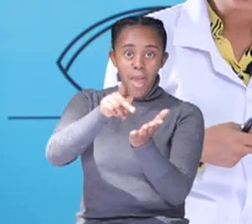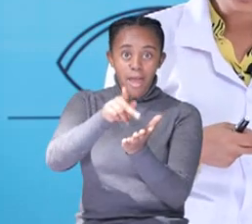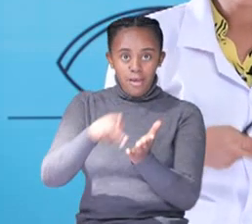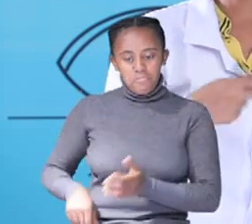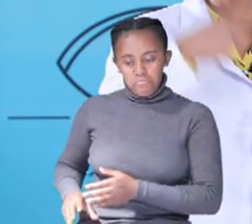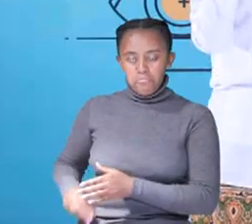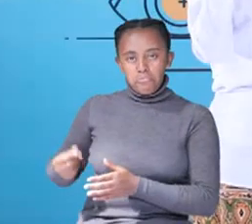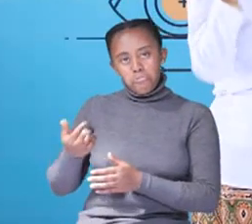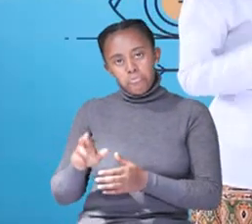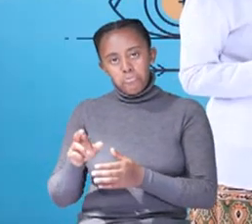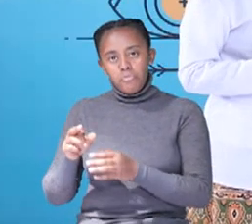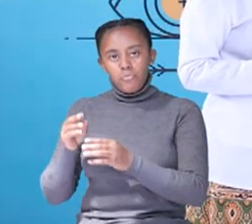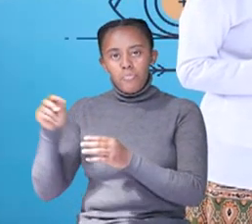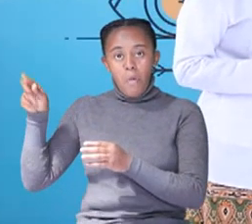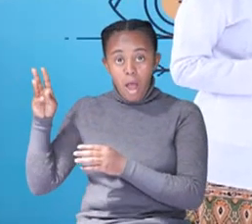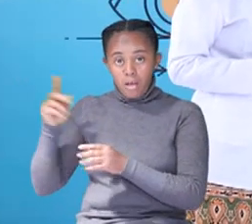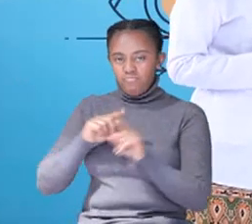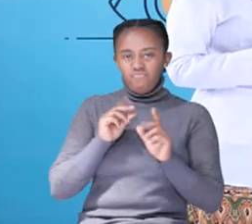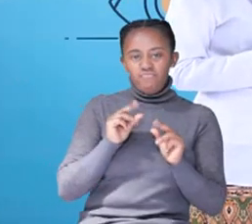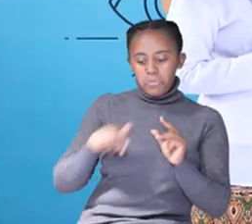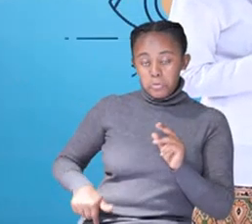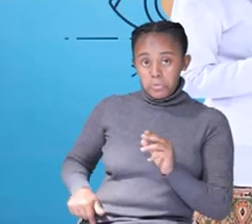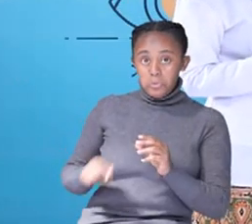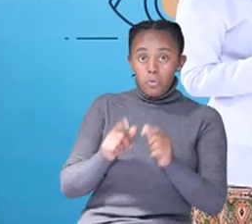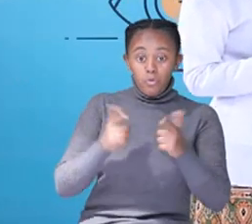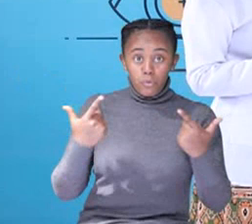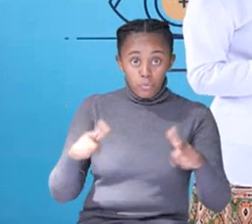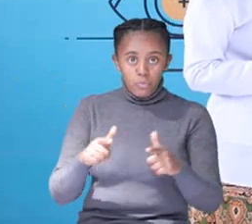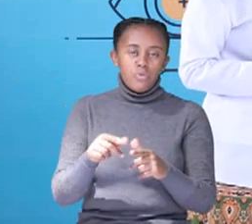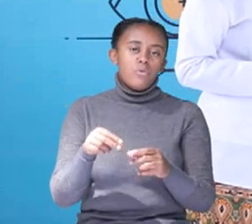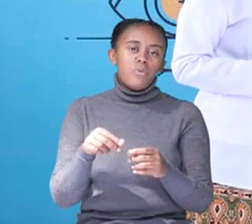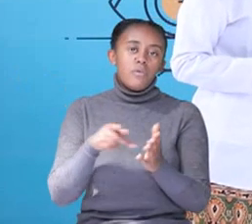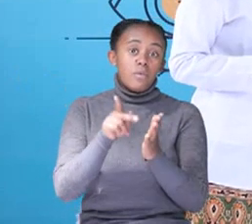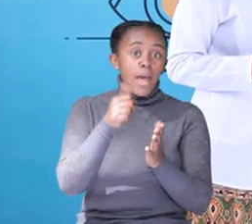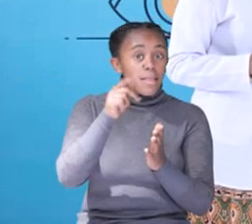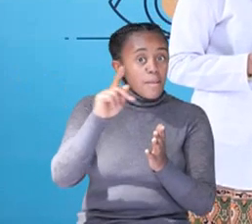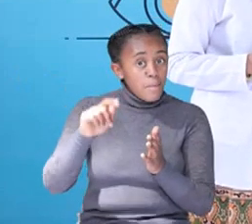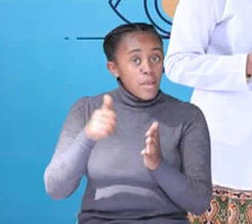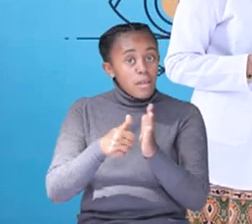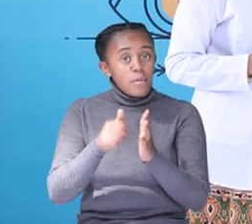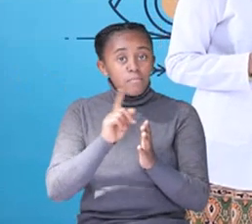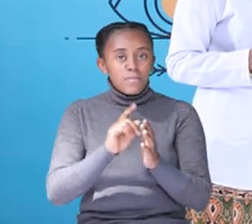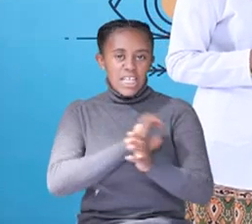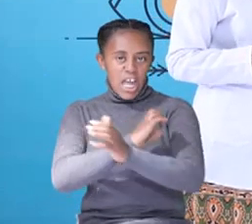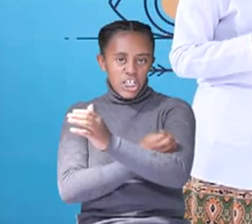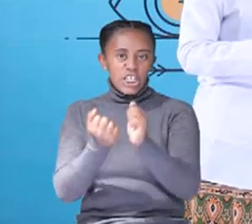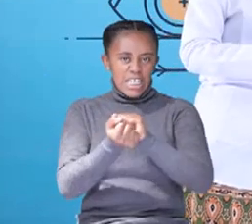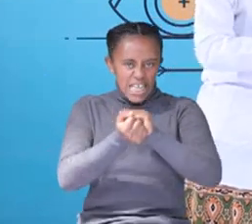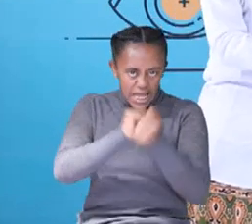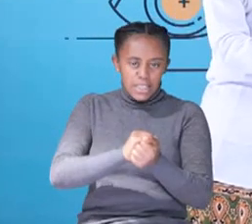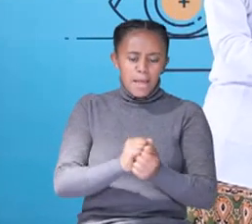from your pocket rather than from bank. That's why ATP is known as energy currency.